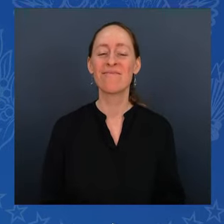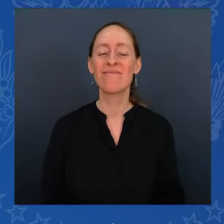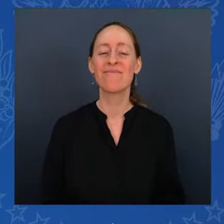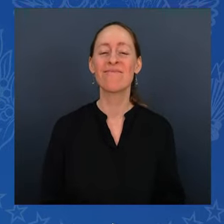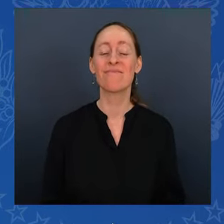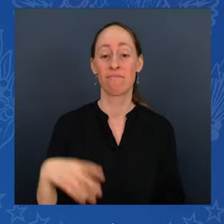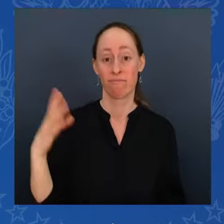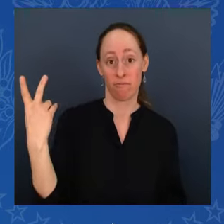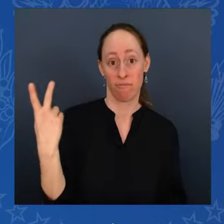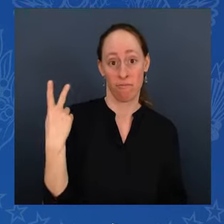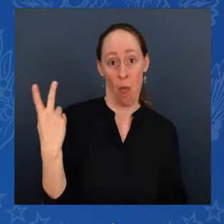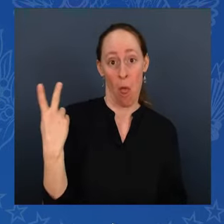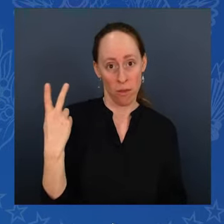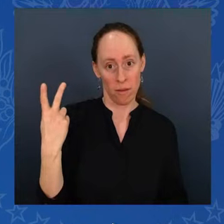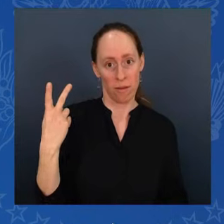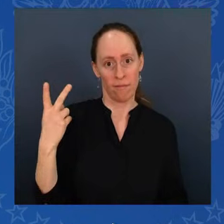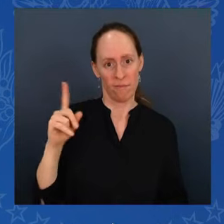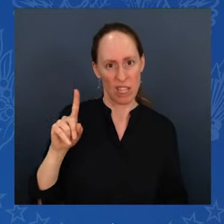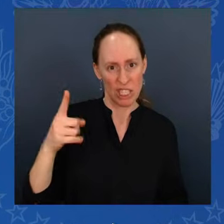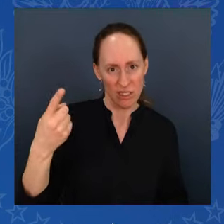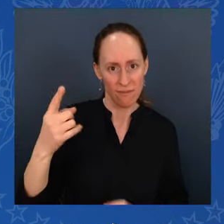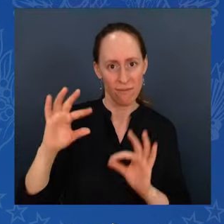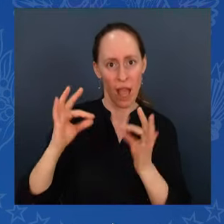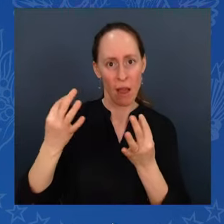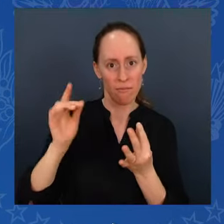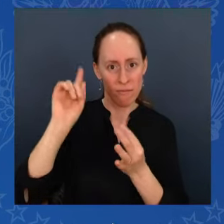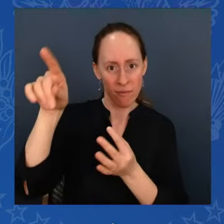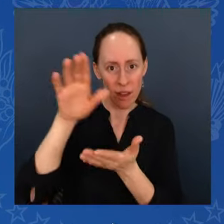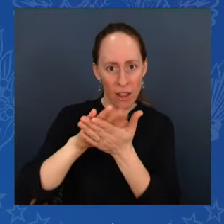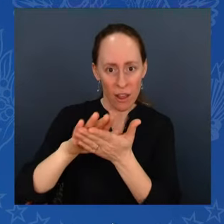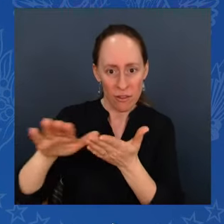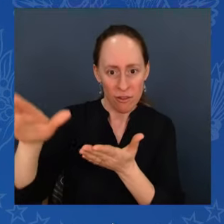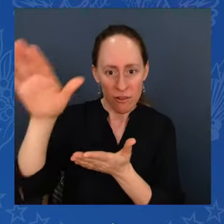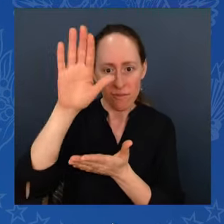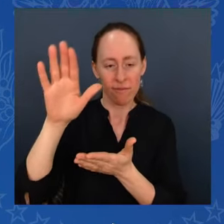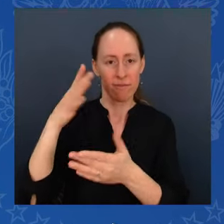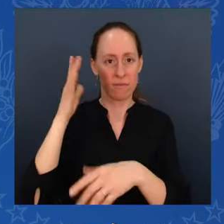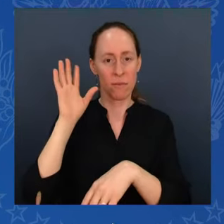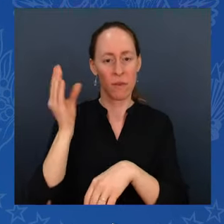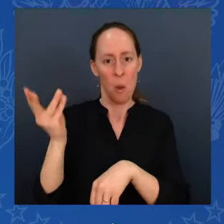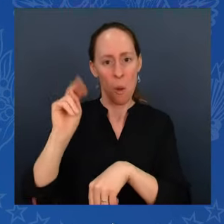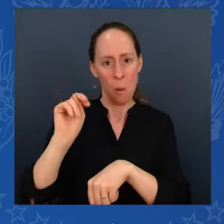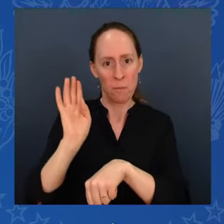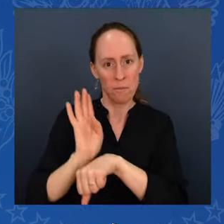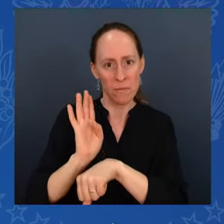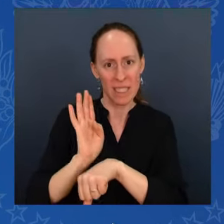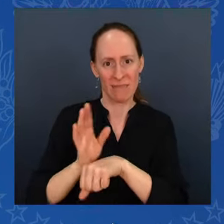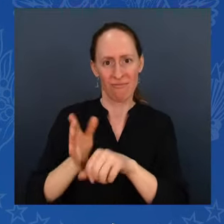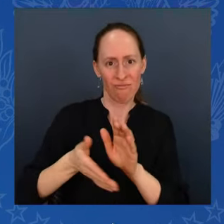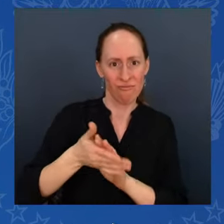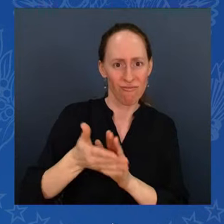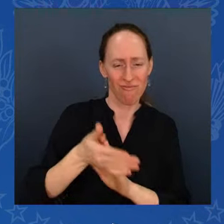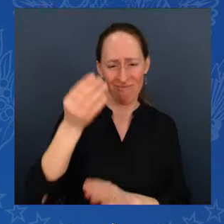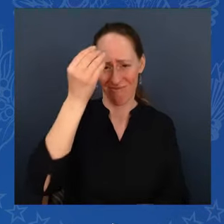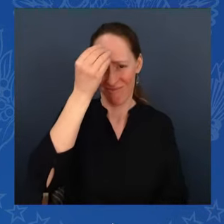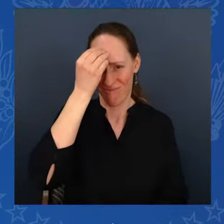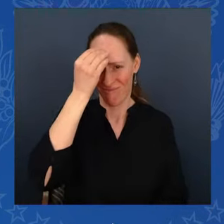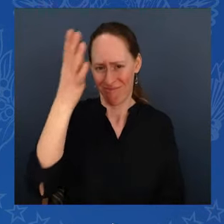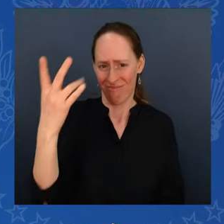And proud Main Street Alliance members. We met during undergrad at the University of Wisconsin-Madison.